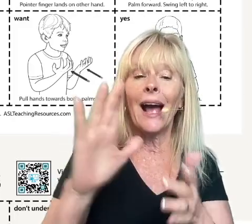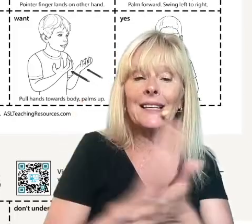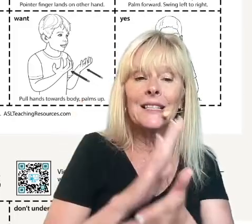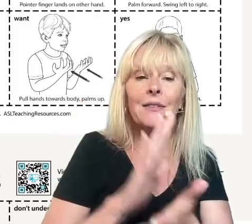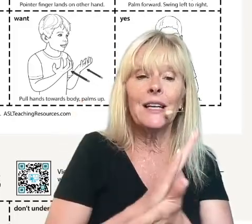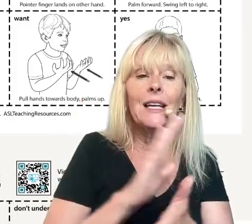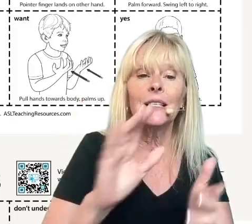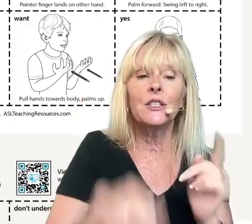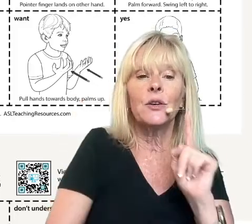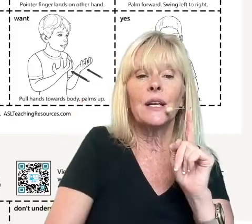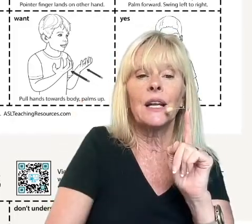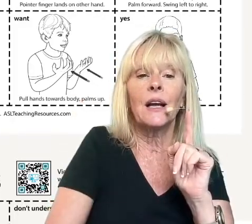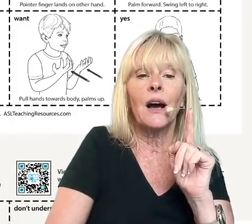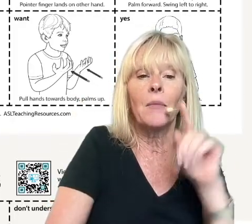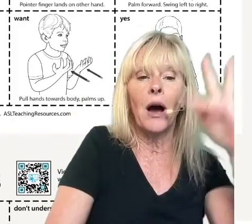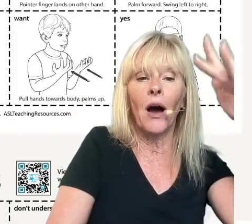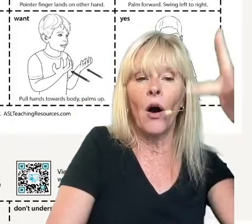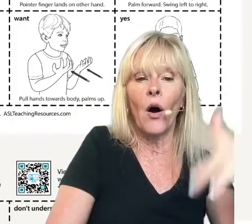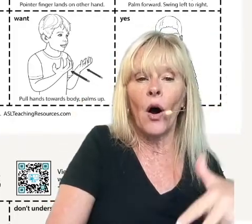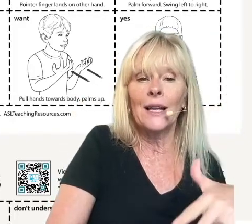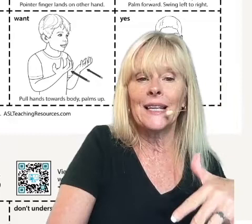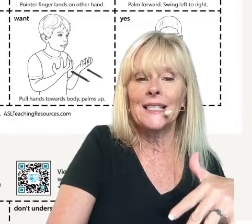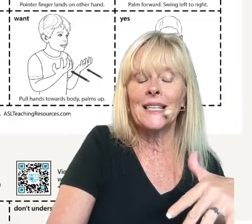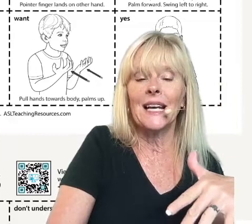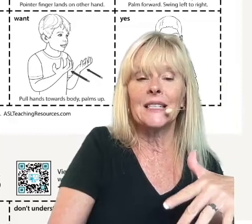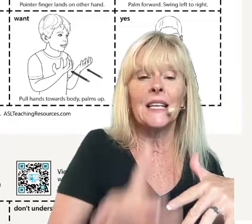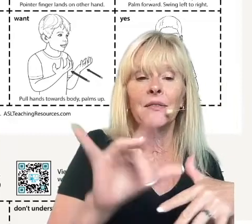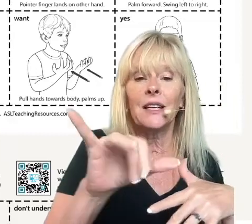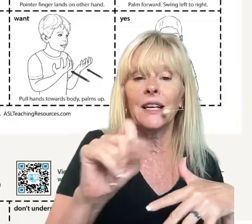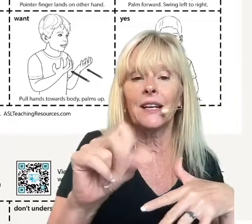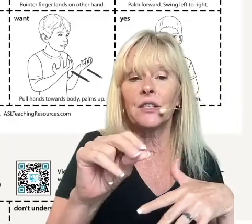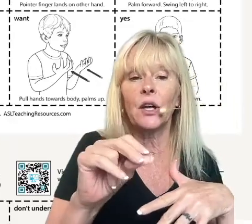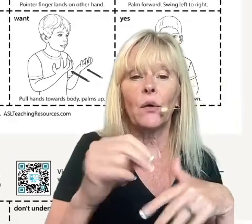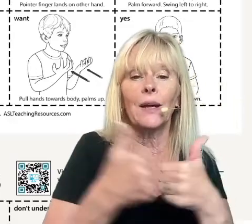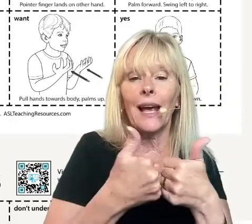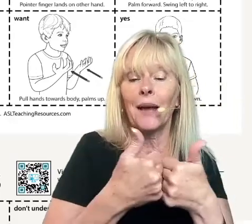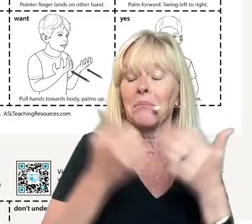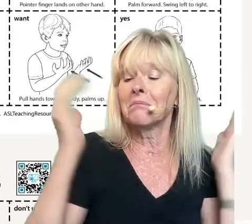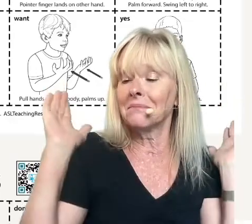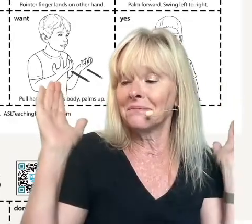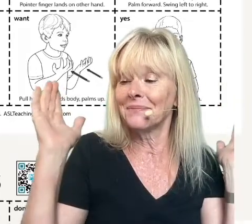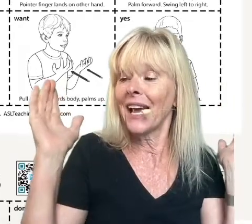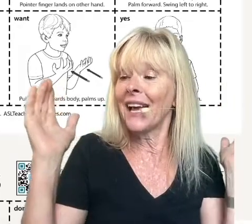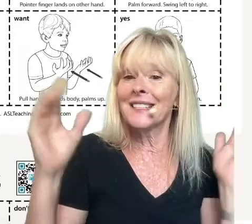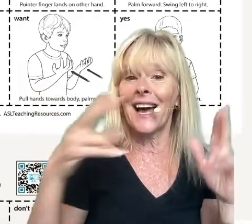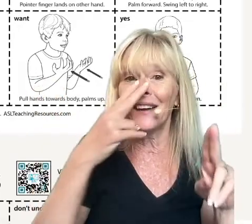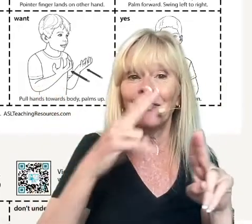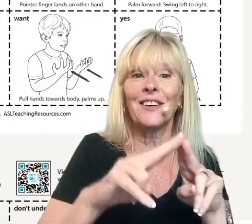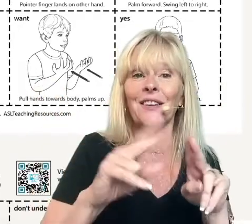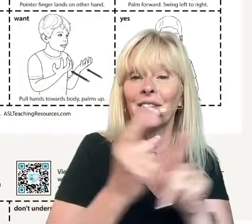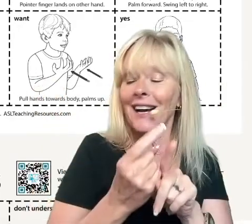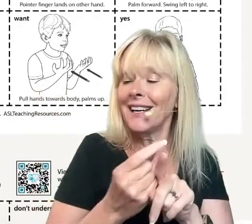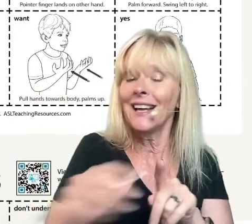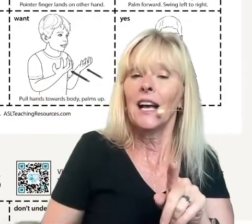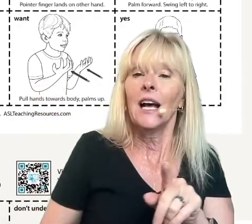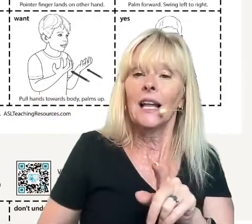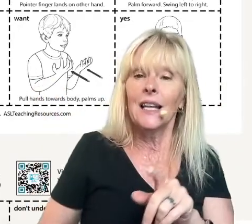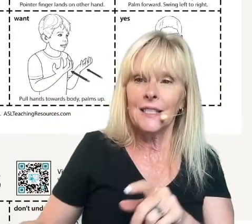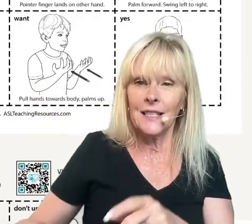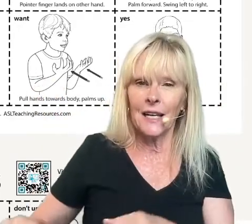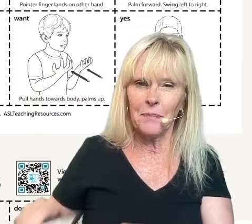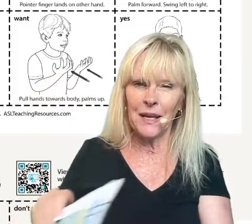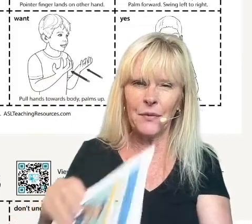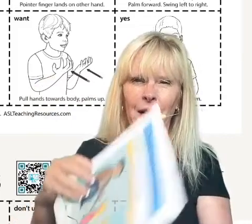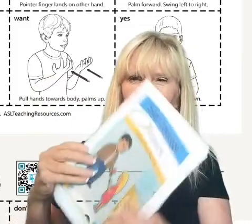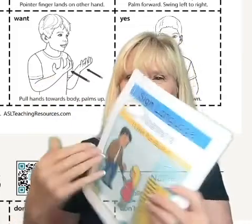later activities. You're getting all of these things, and even a yes/no game. It's kind of fun, right?